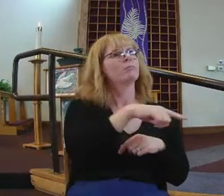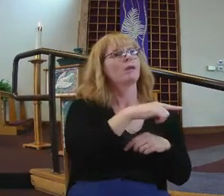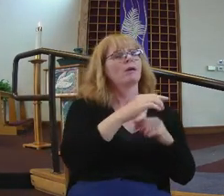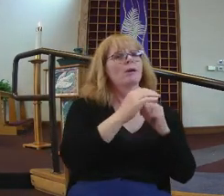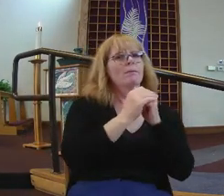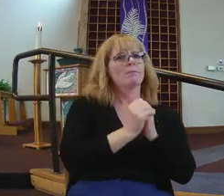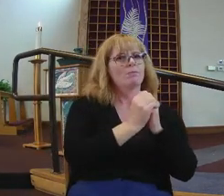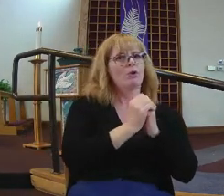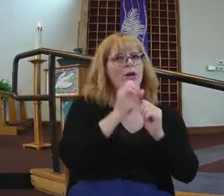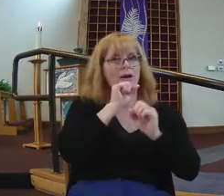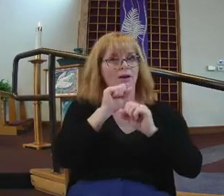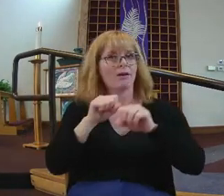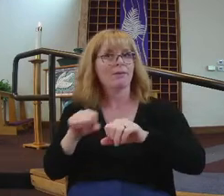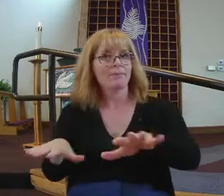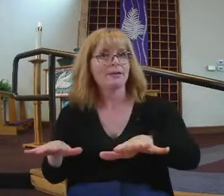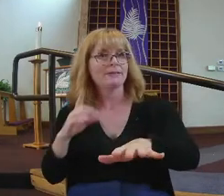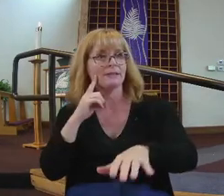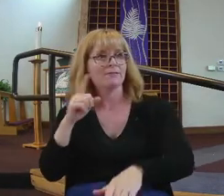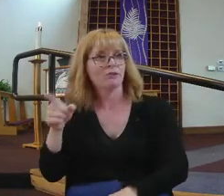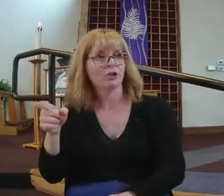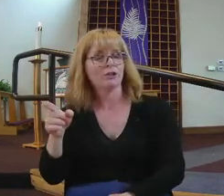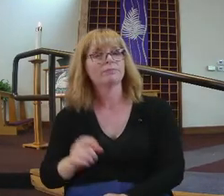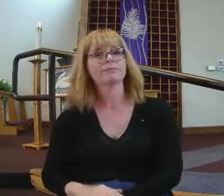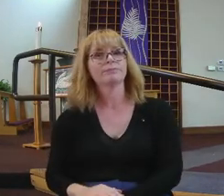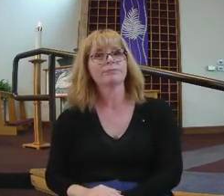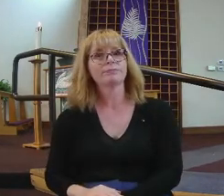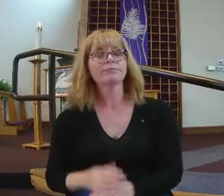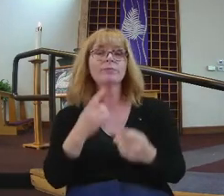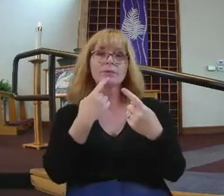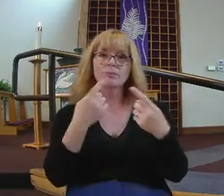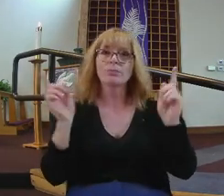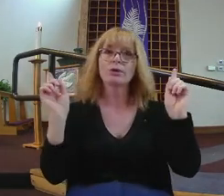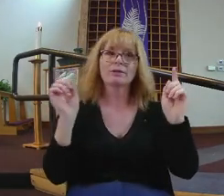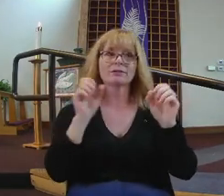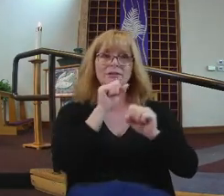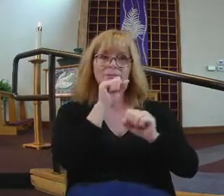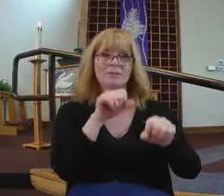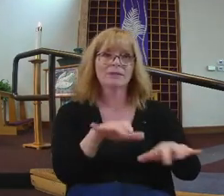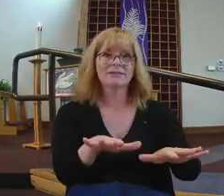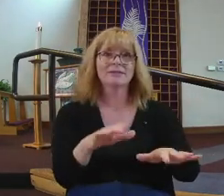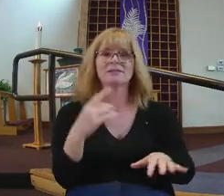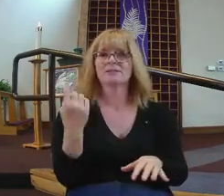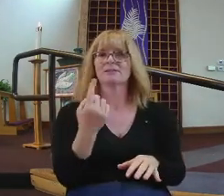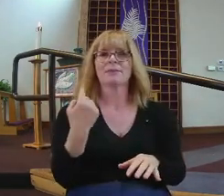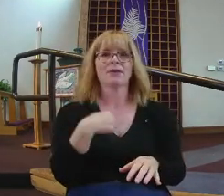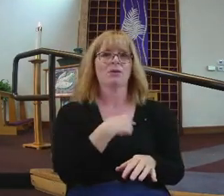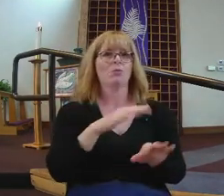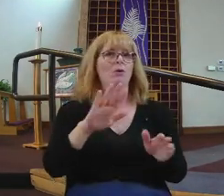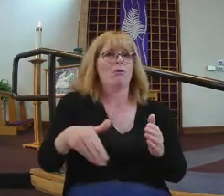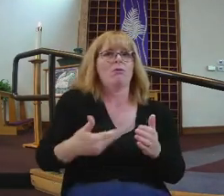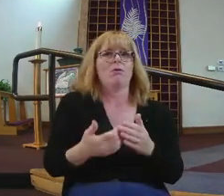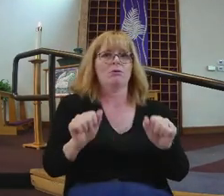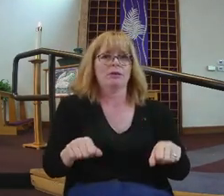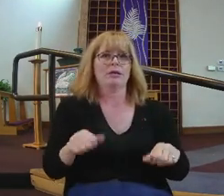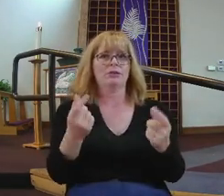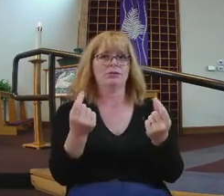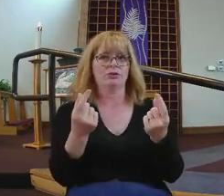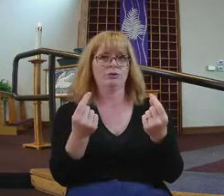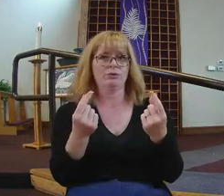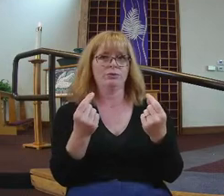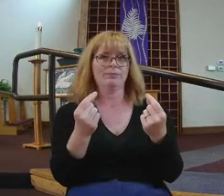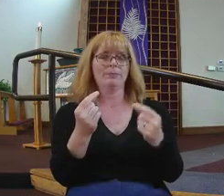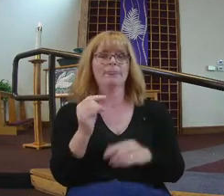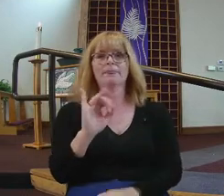You see, pronouncing blessings is something that we can all do. And if you don't know where to start, Barbara